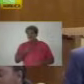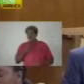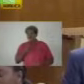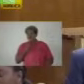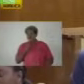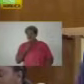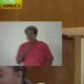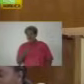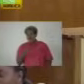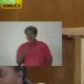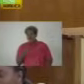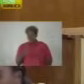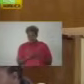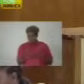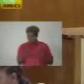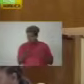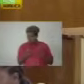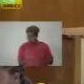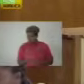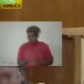my Achilles heel, I must say.